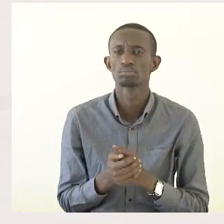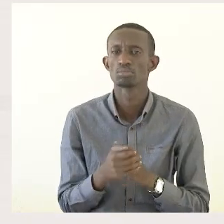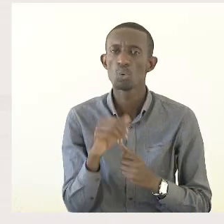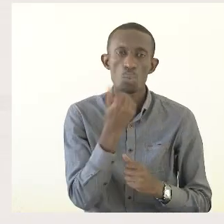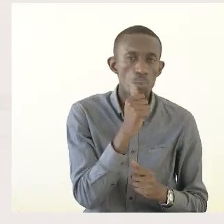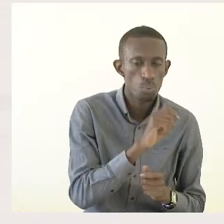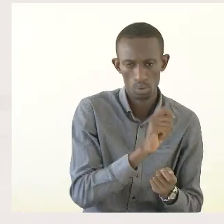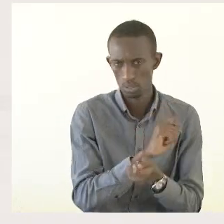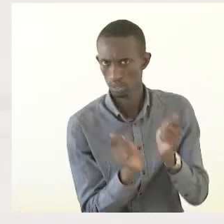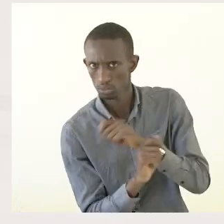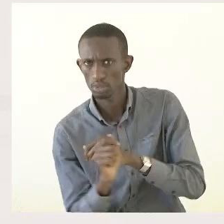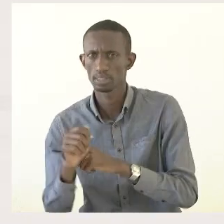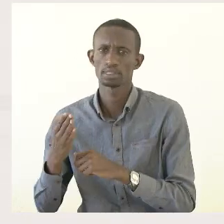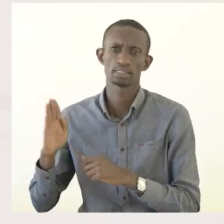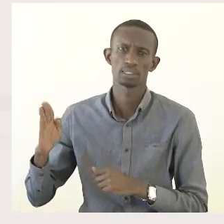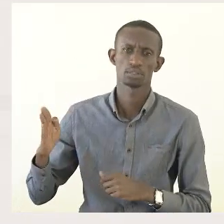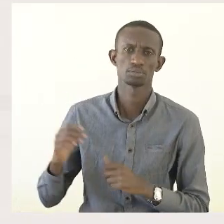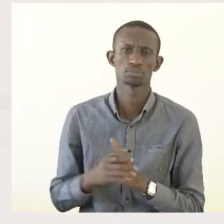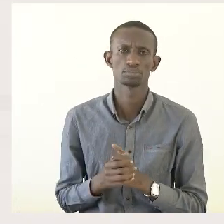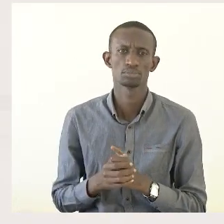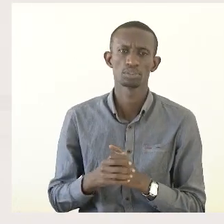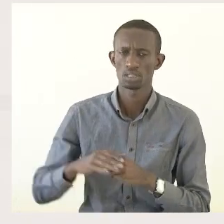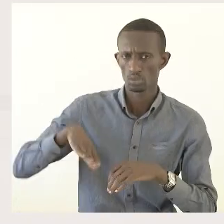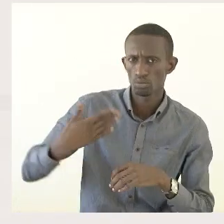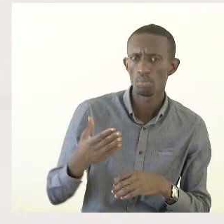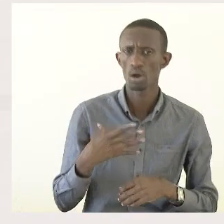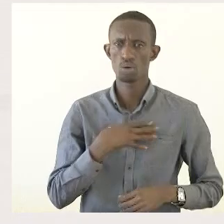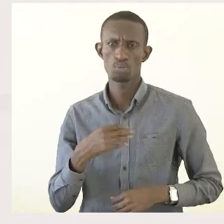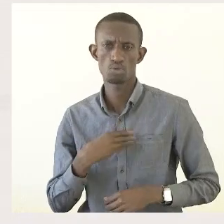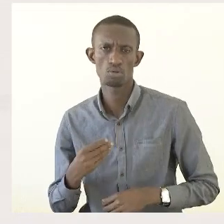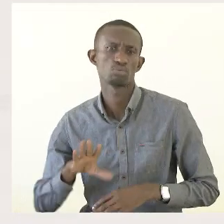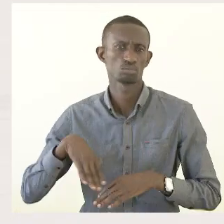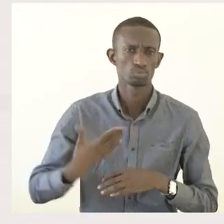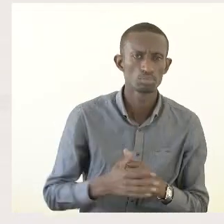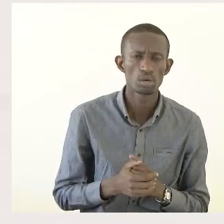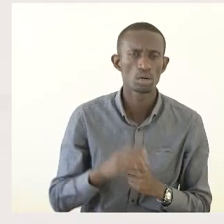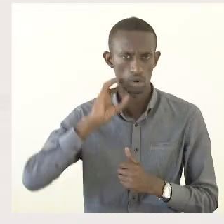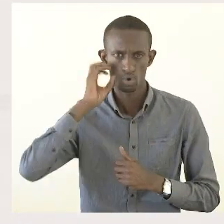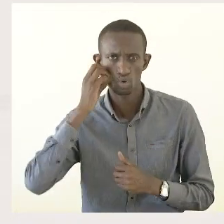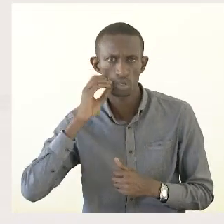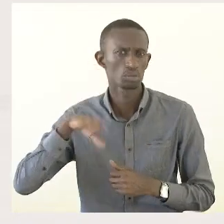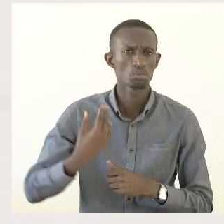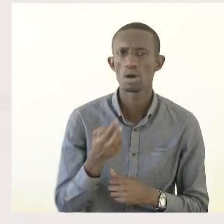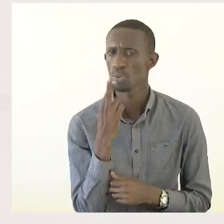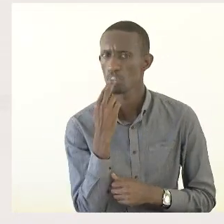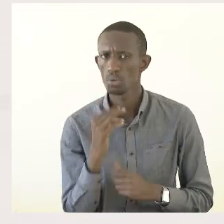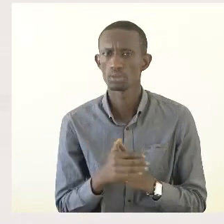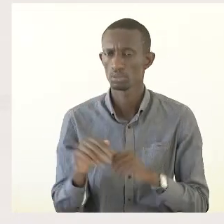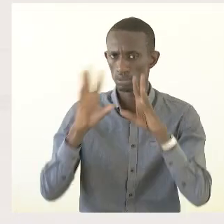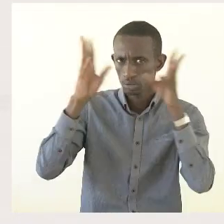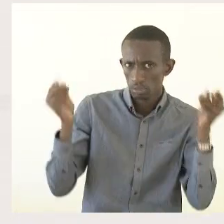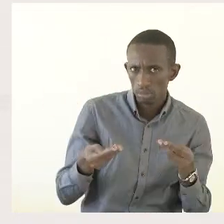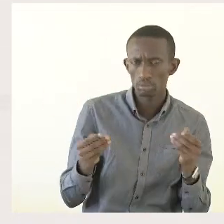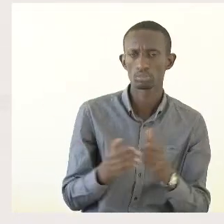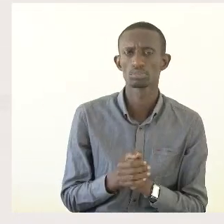then to red. That one indicates the presence of non-reducing sugars. This is the conclusion you can see from here. This is a